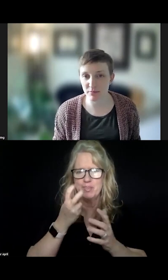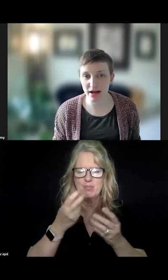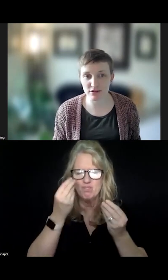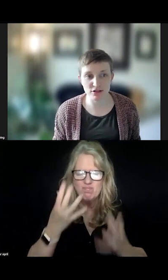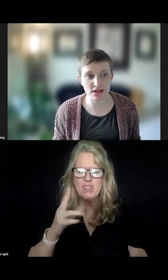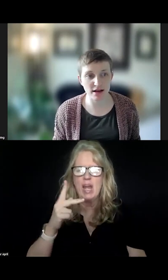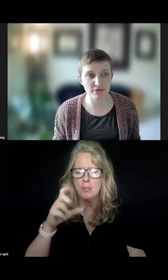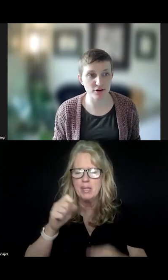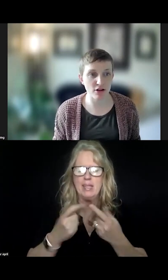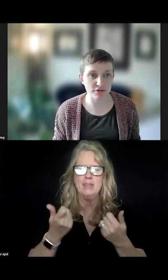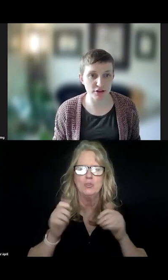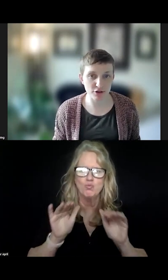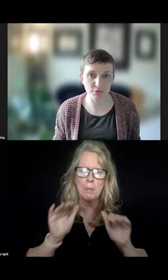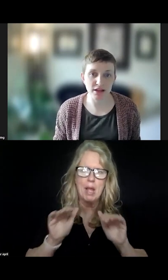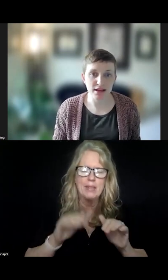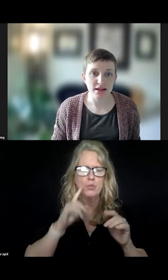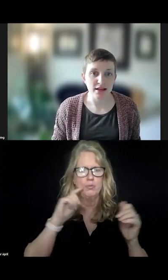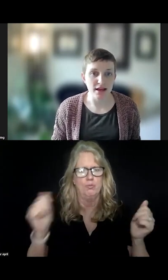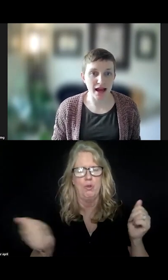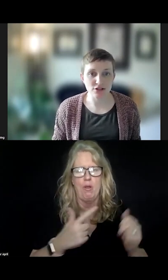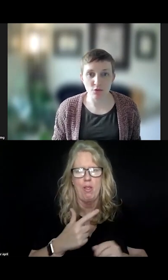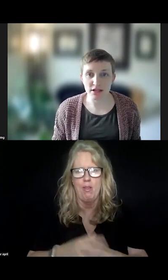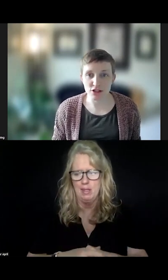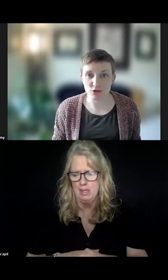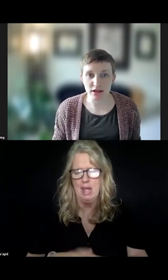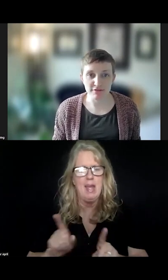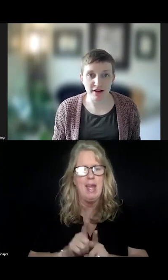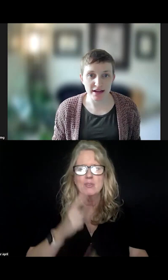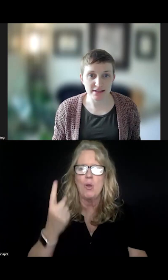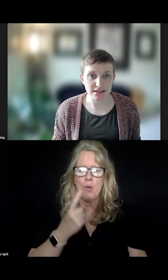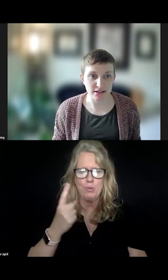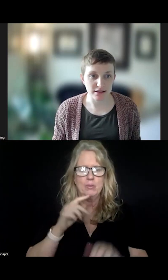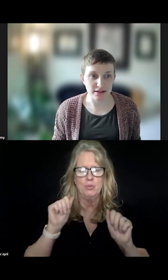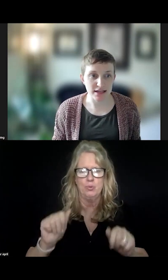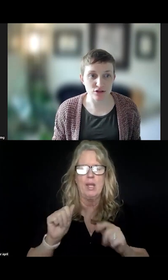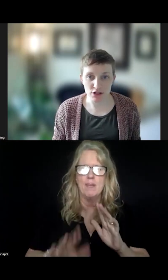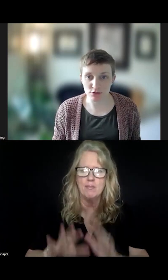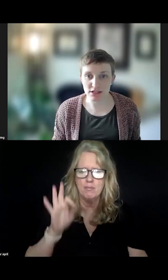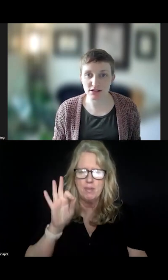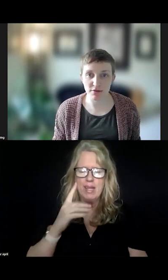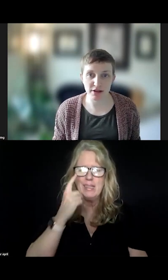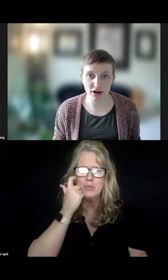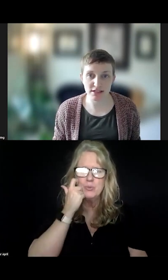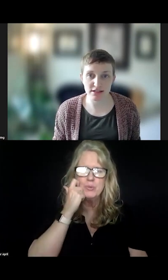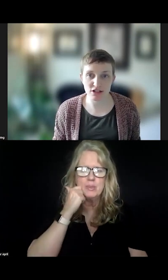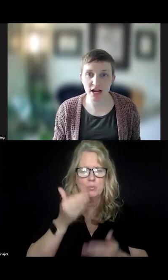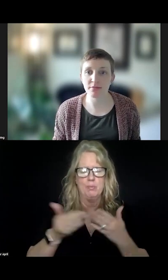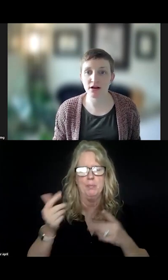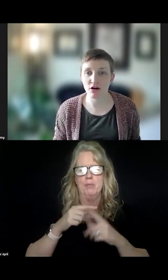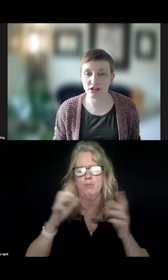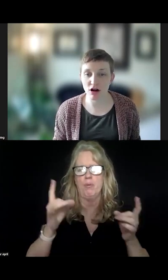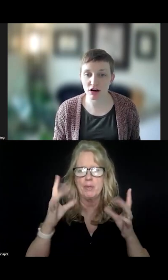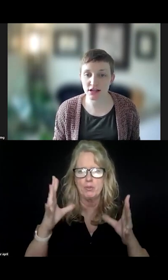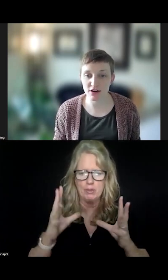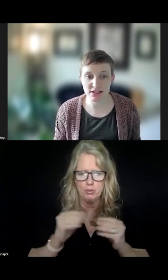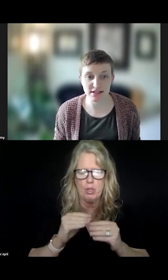some reminders for all of you. As always, you can find the latest resources from the Crisis Jam